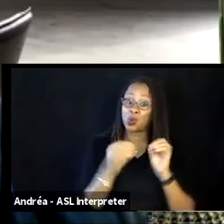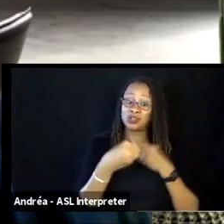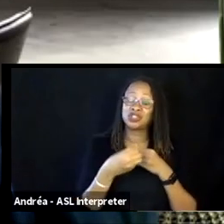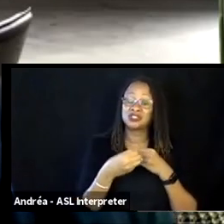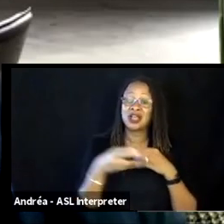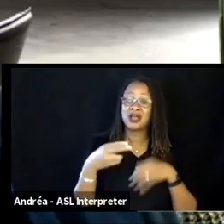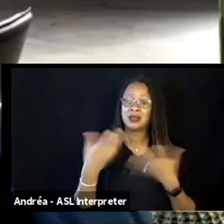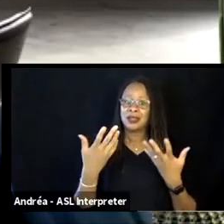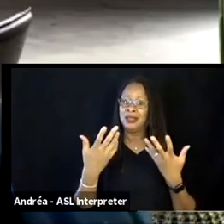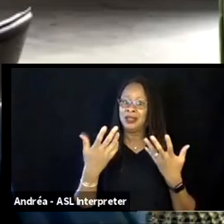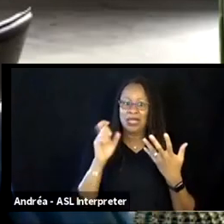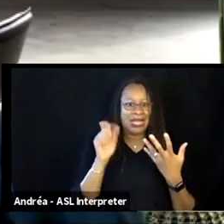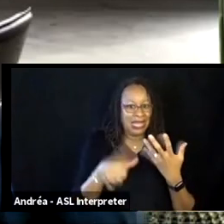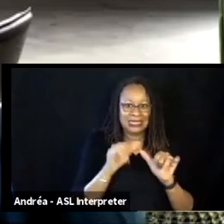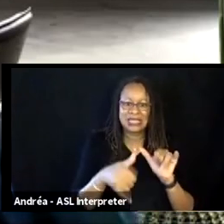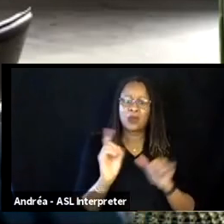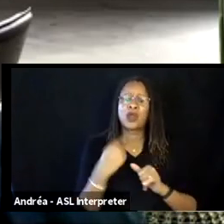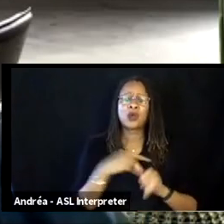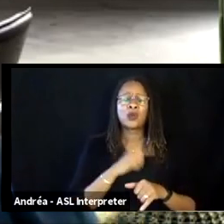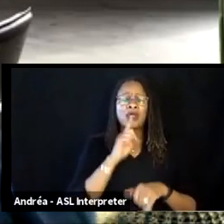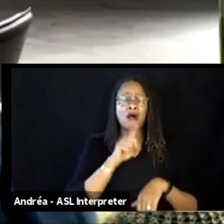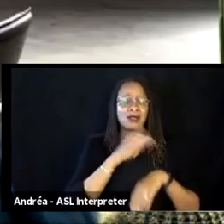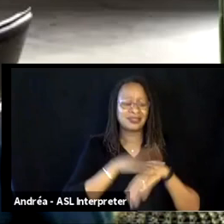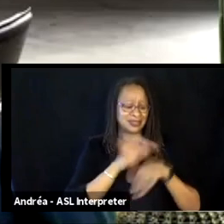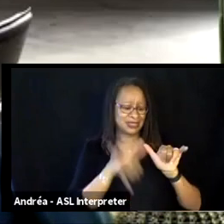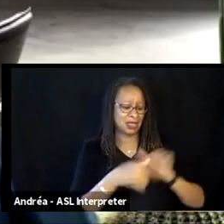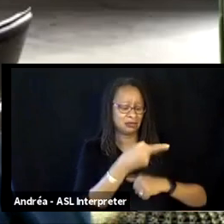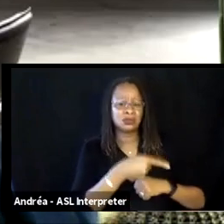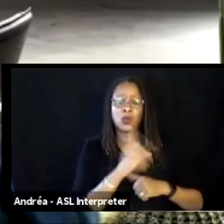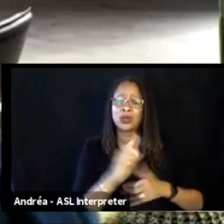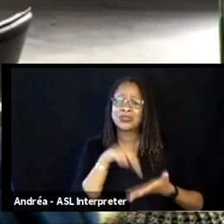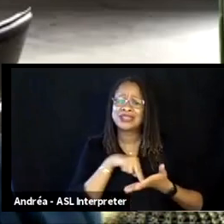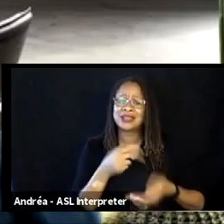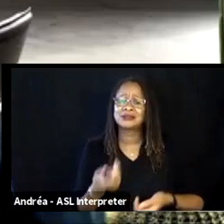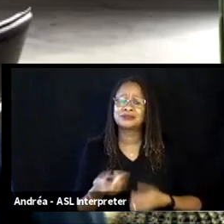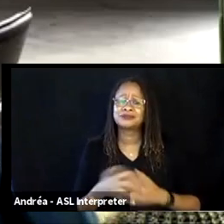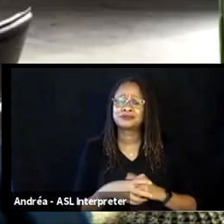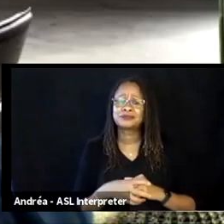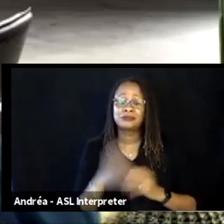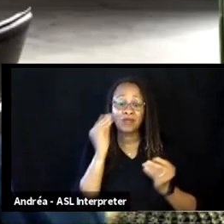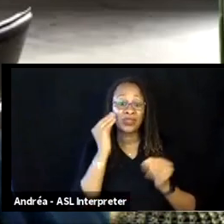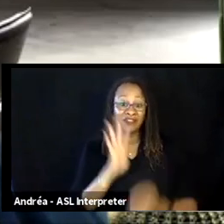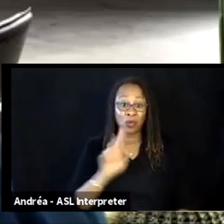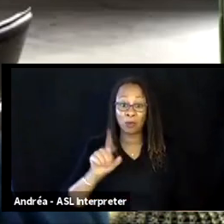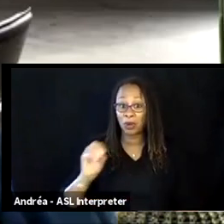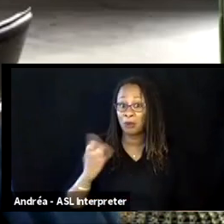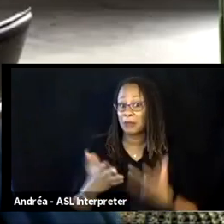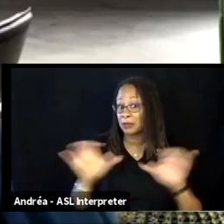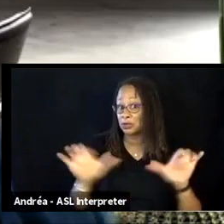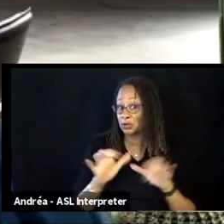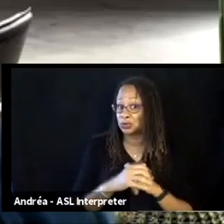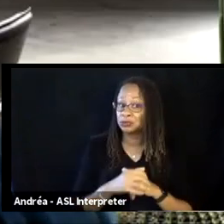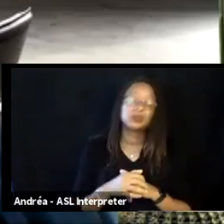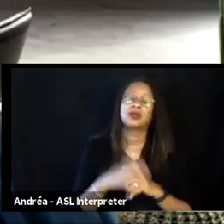question, where are we on the 5 points? If we want to do this, where do we stand? Do we think we're 4.0? Maybe you do.